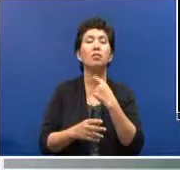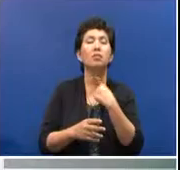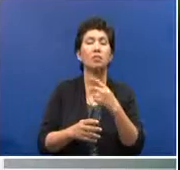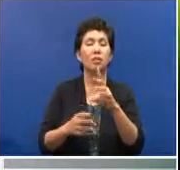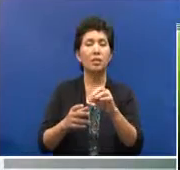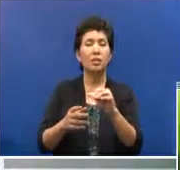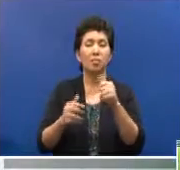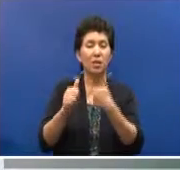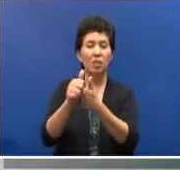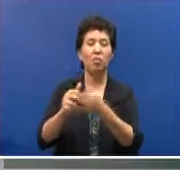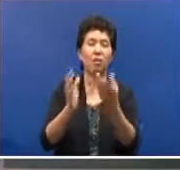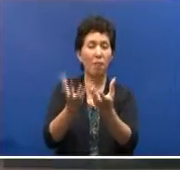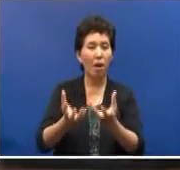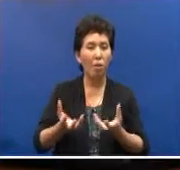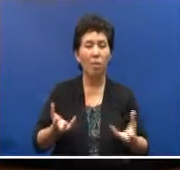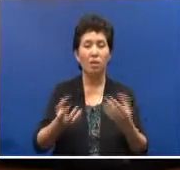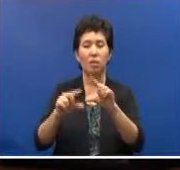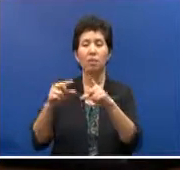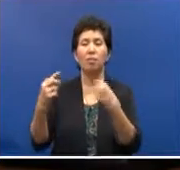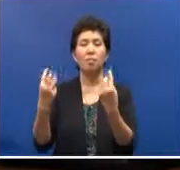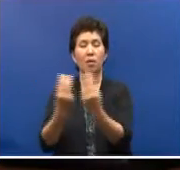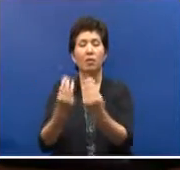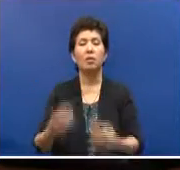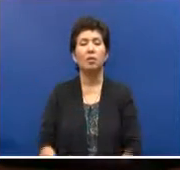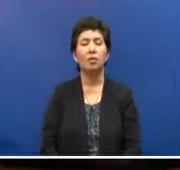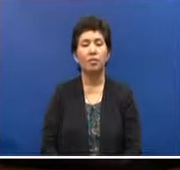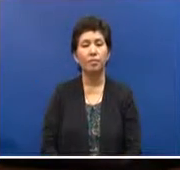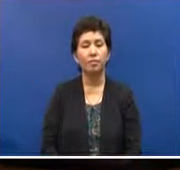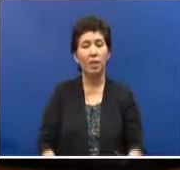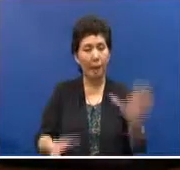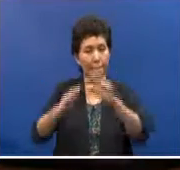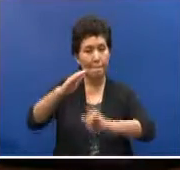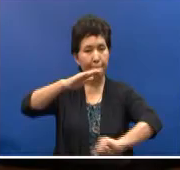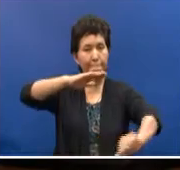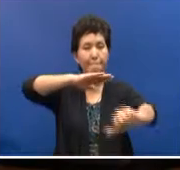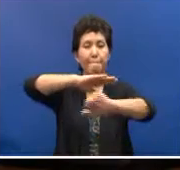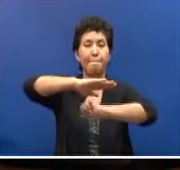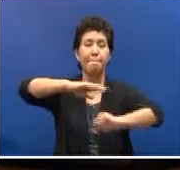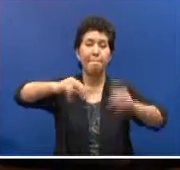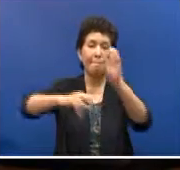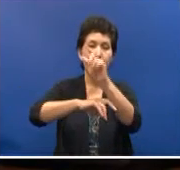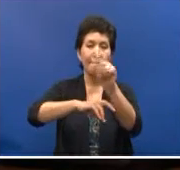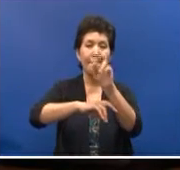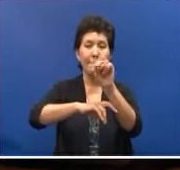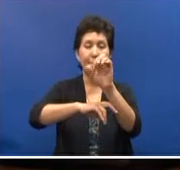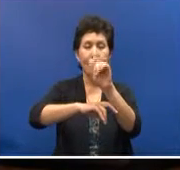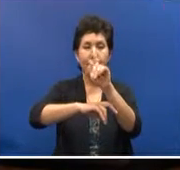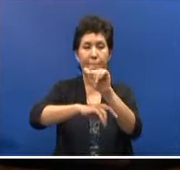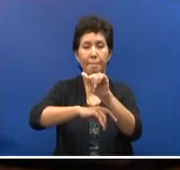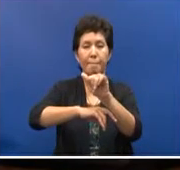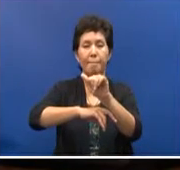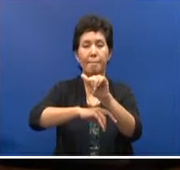other groups of society. Okay, so basically racial and ethnic relations may be